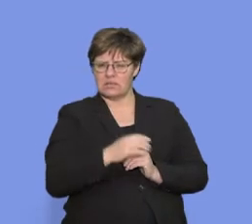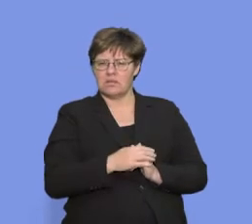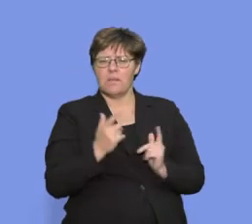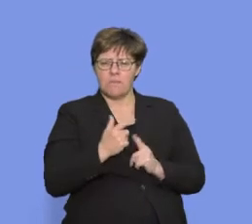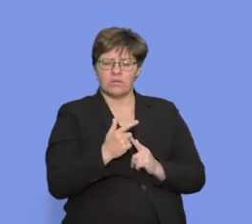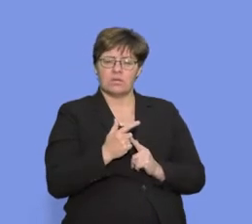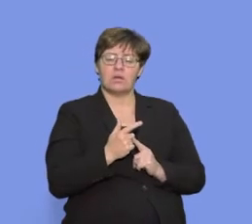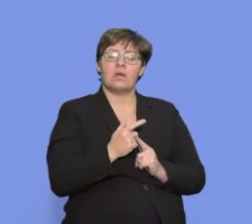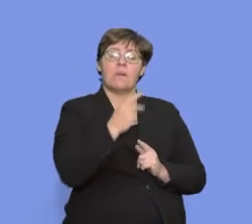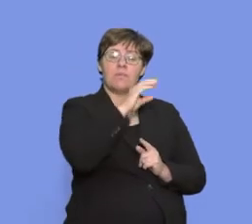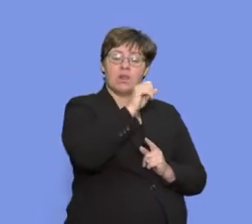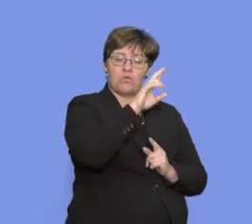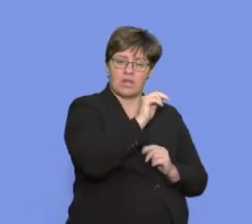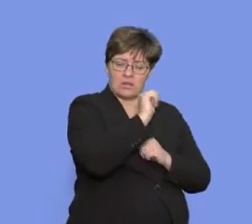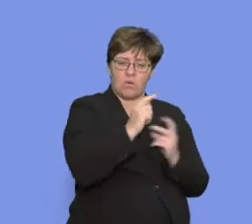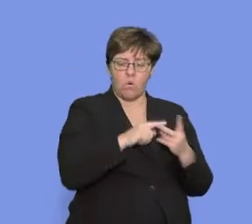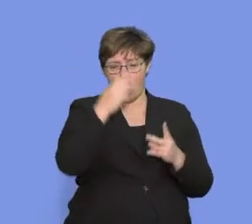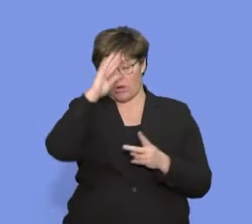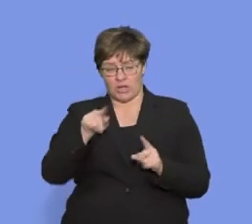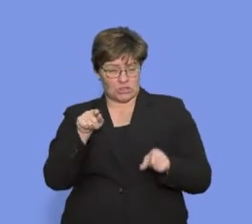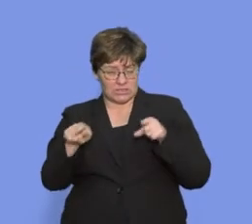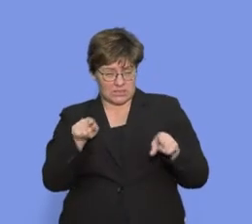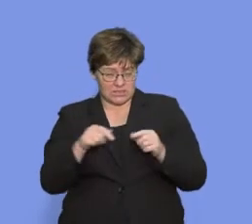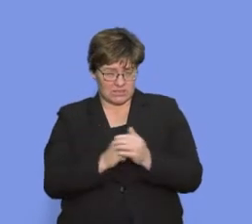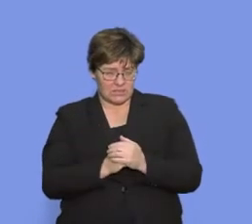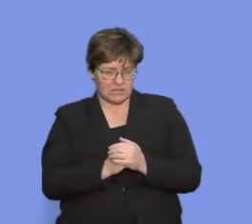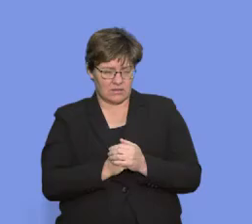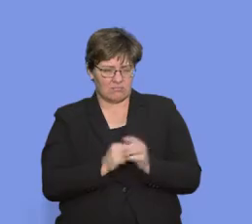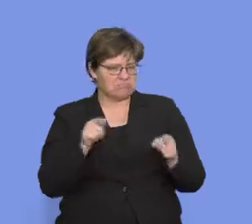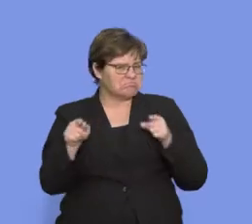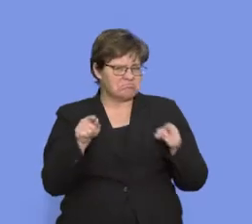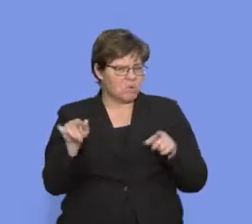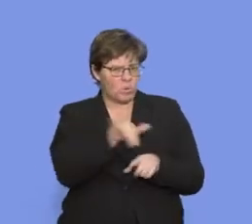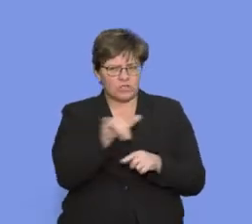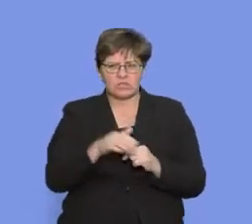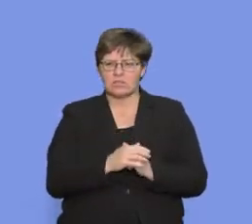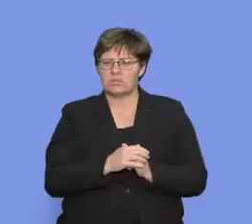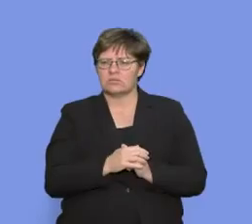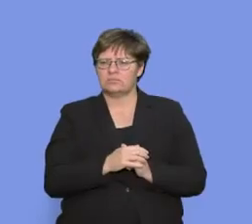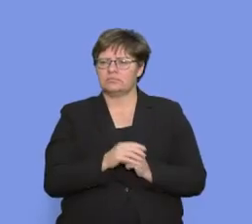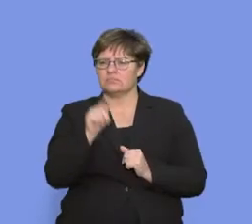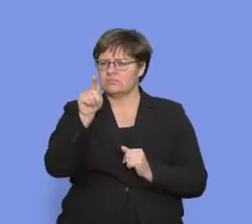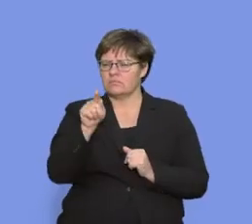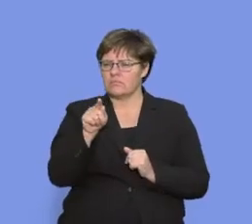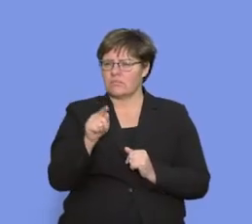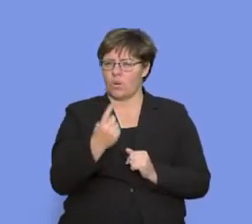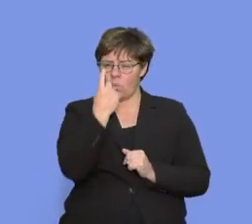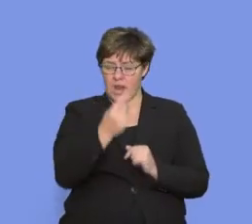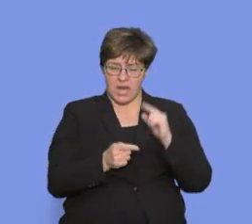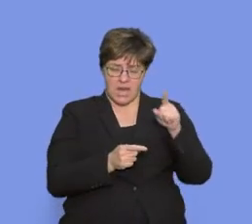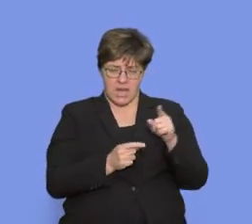either pupillary mechanism or accommodation, right? So either one of the two. So in diagram